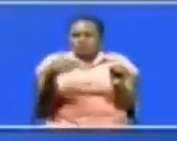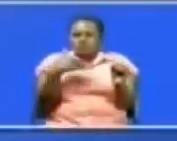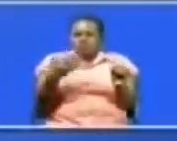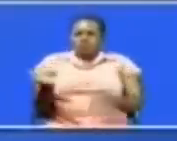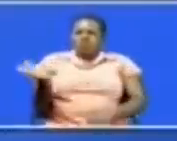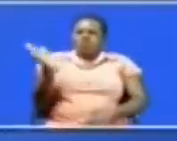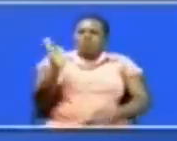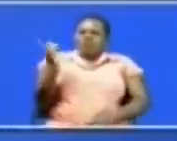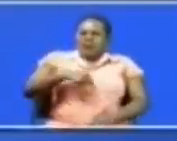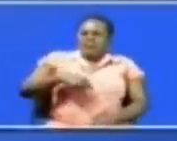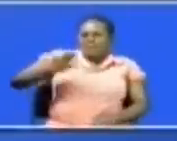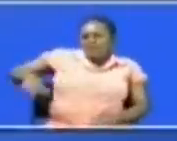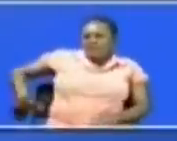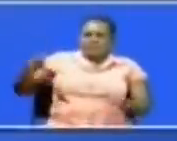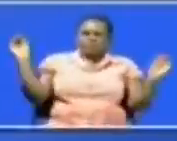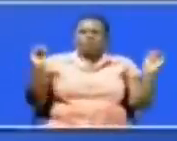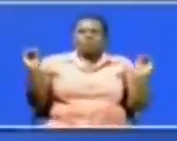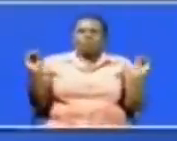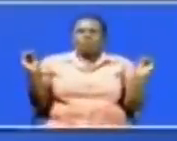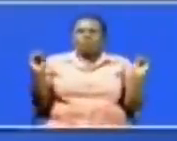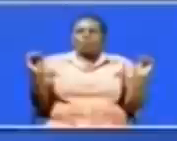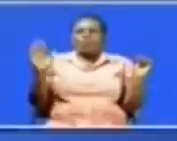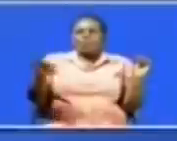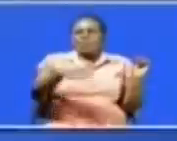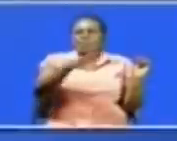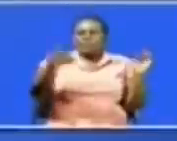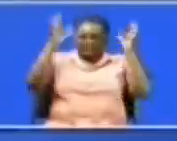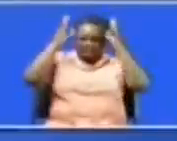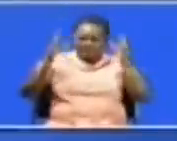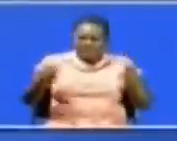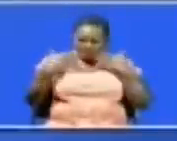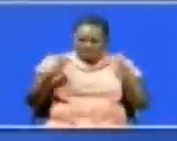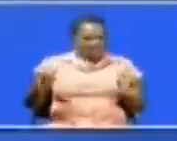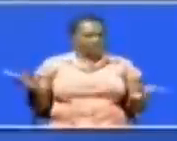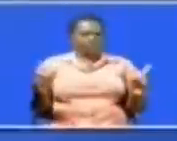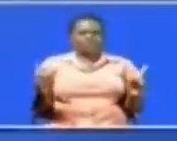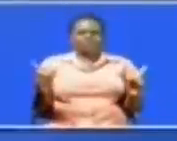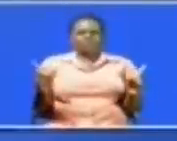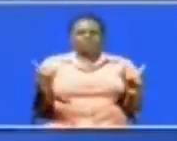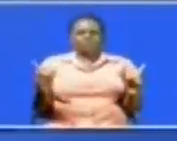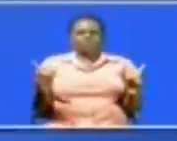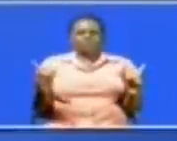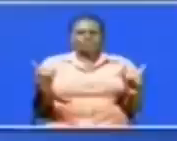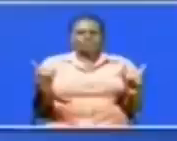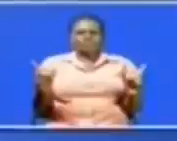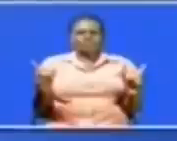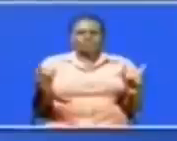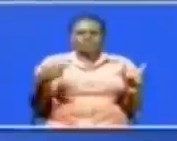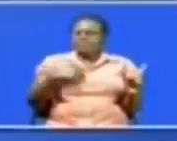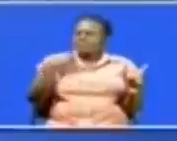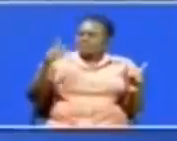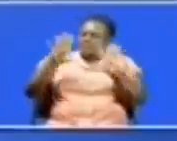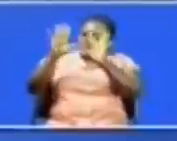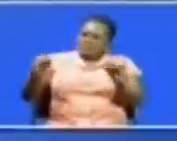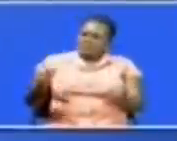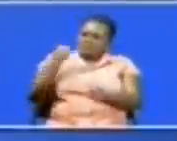come and lobby at the point when Parliament is already looking at the budget. Actually, I would say the budget